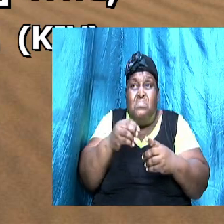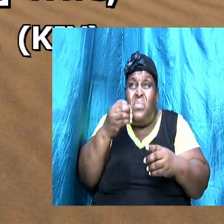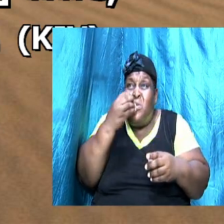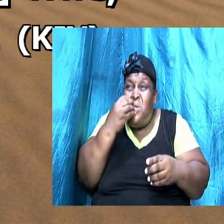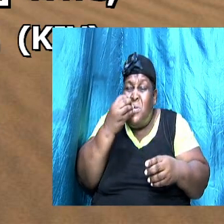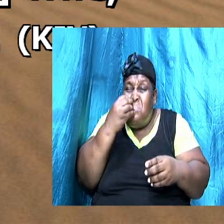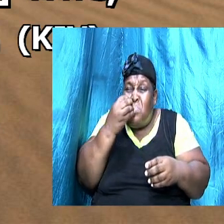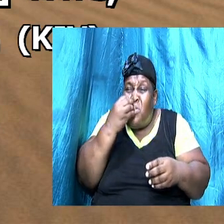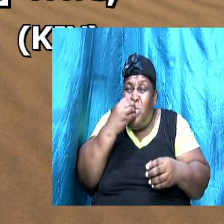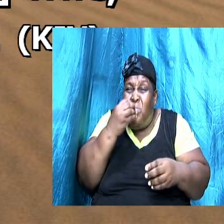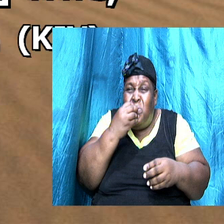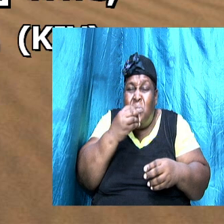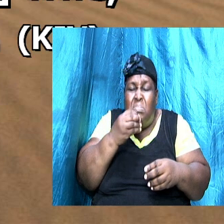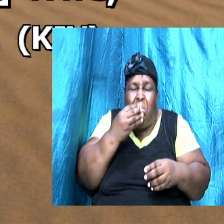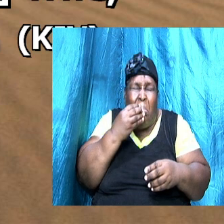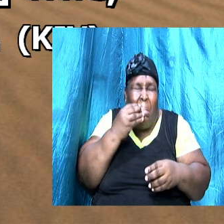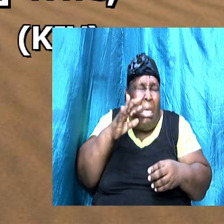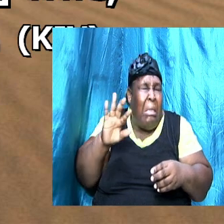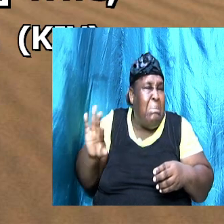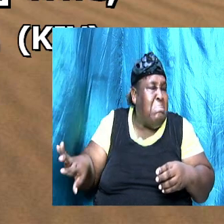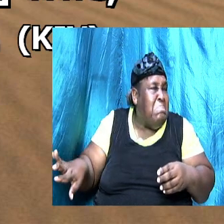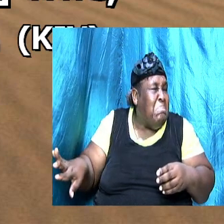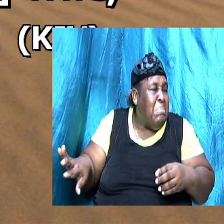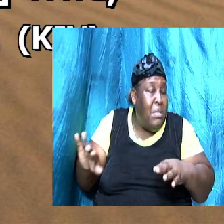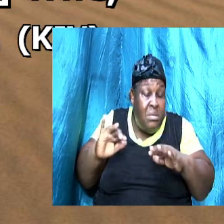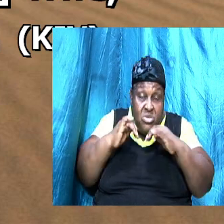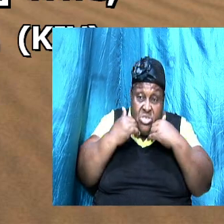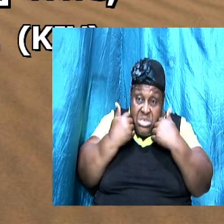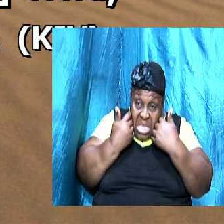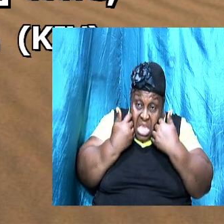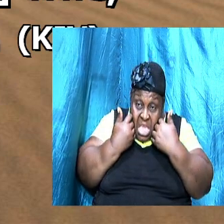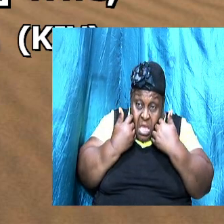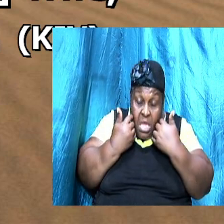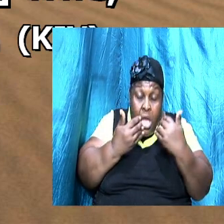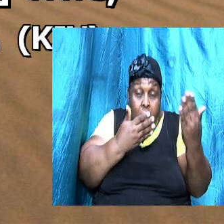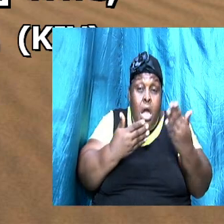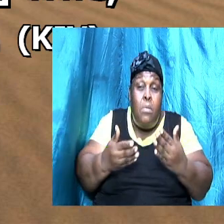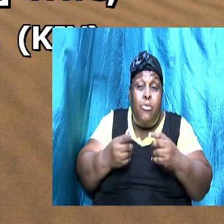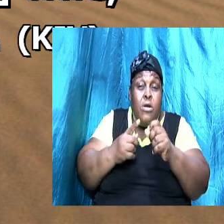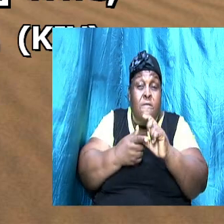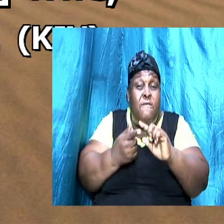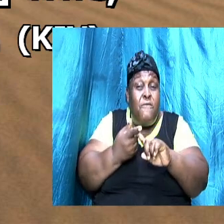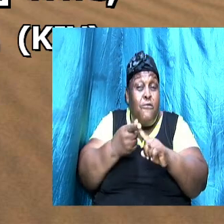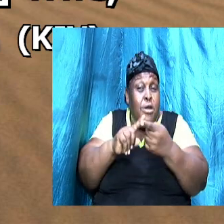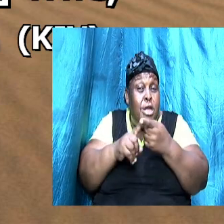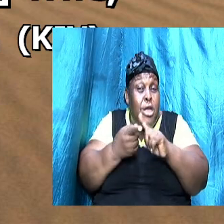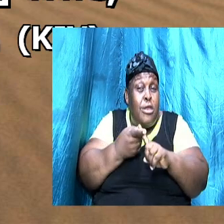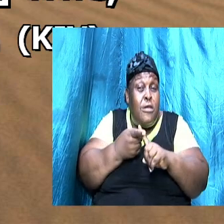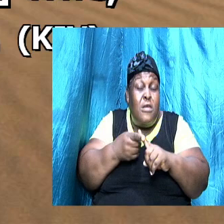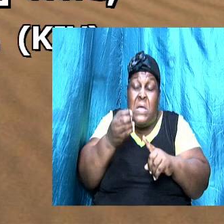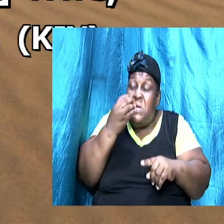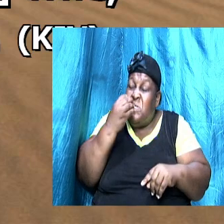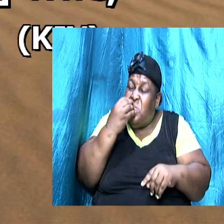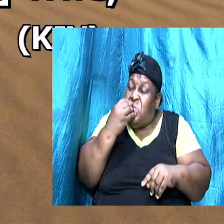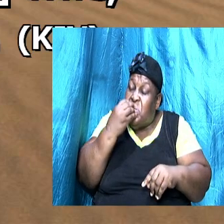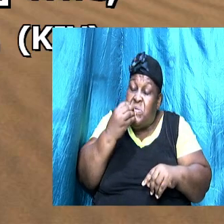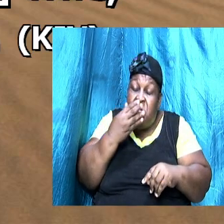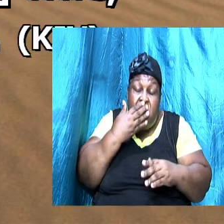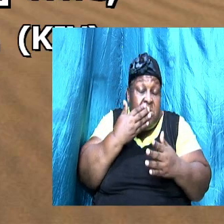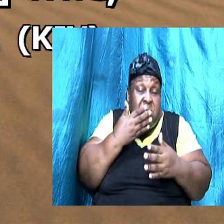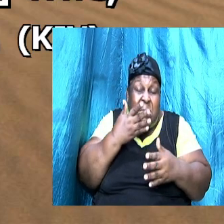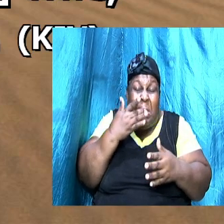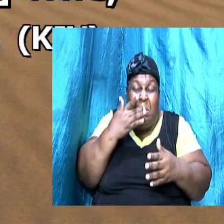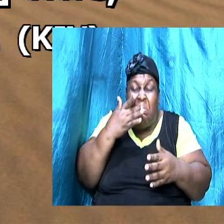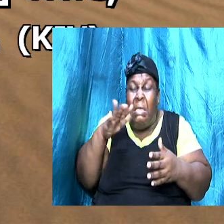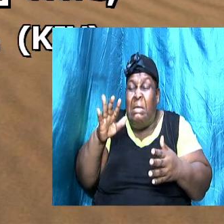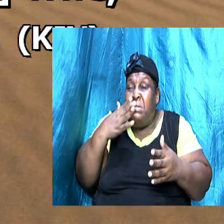burned, the food never tastes good, him embarrassed because him bring over his friends and his wife cooked the food and the food never palatable, and he